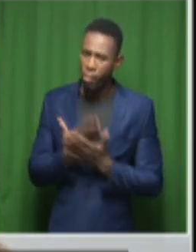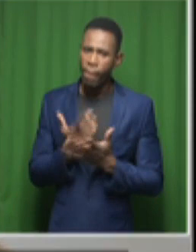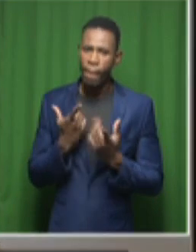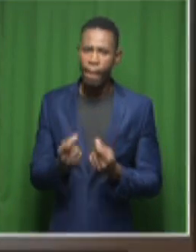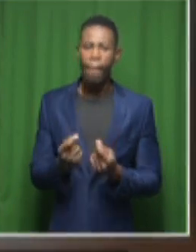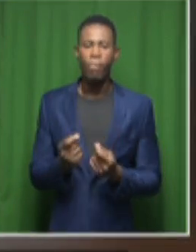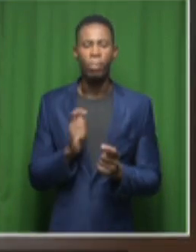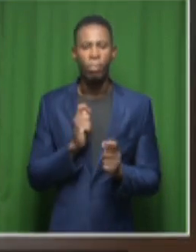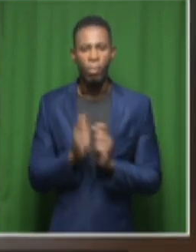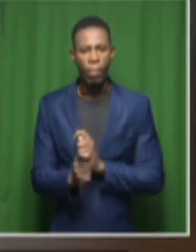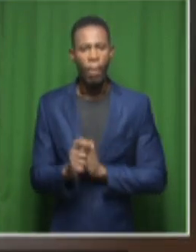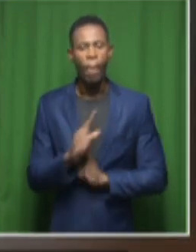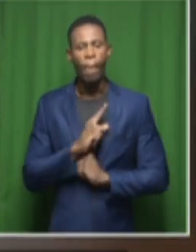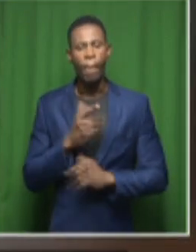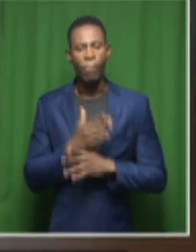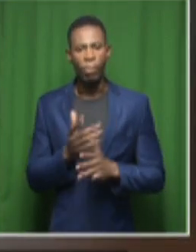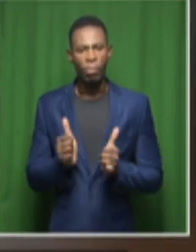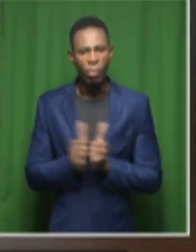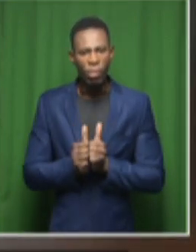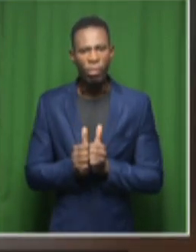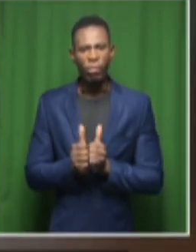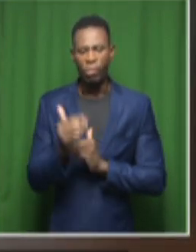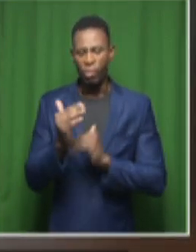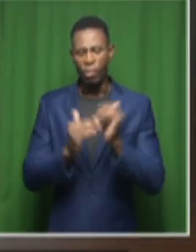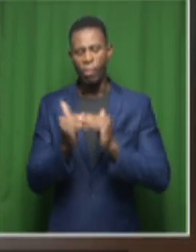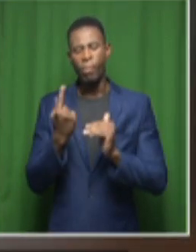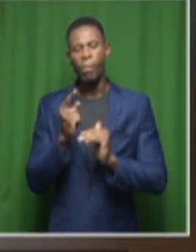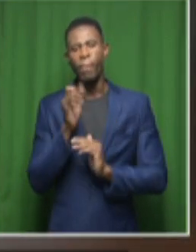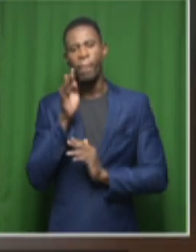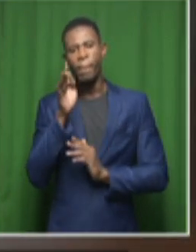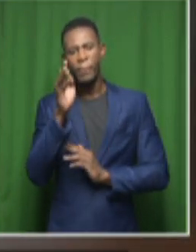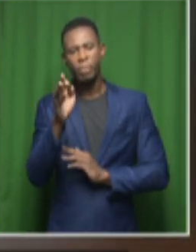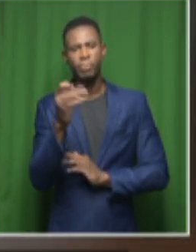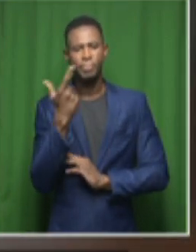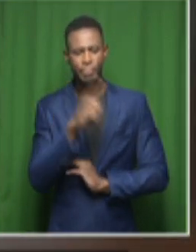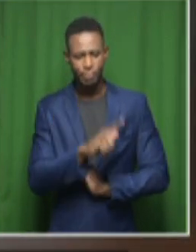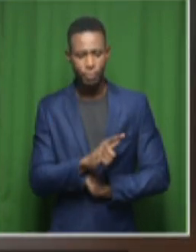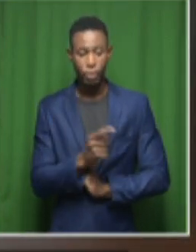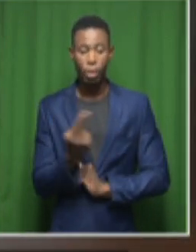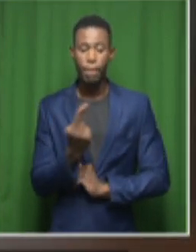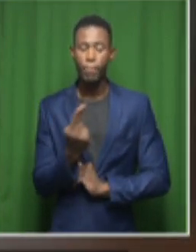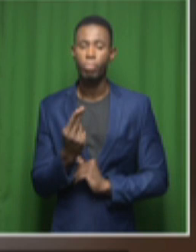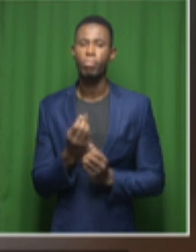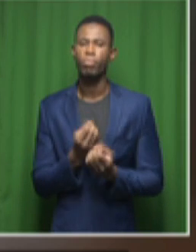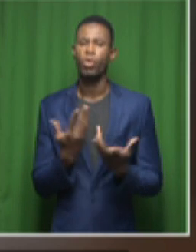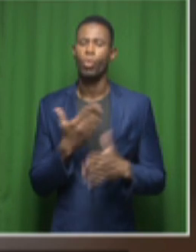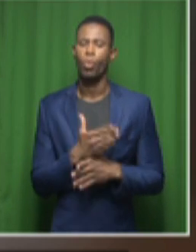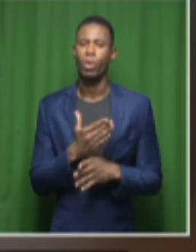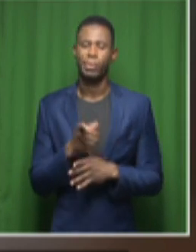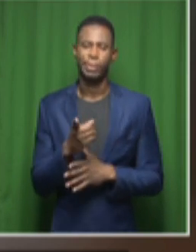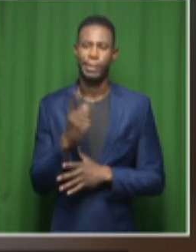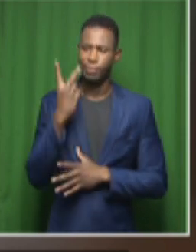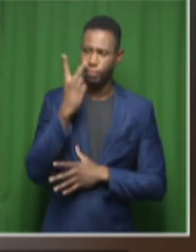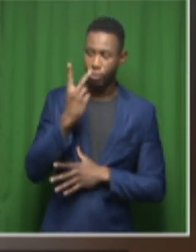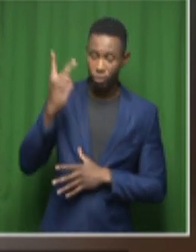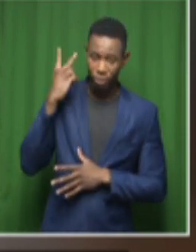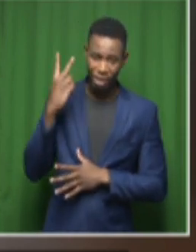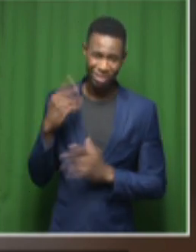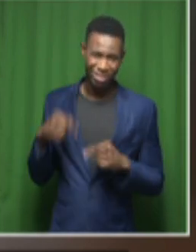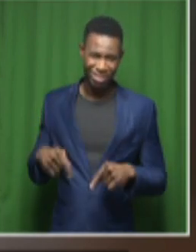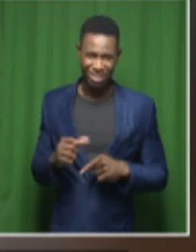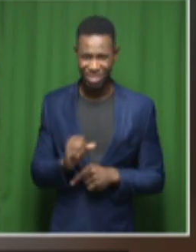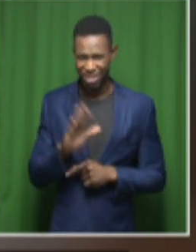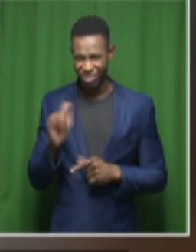together for a brighter future. But it's also amongst works that are more reflective about the challenges that exist, such